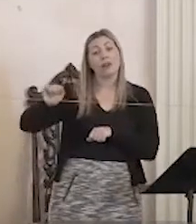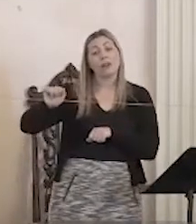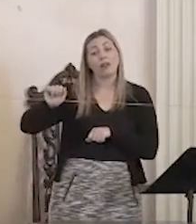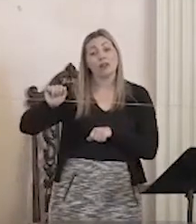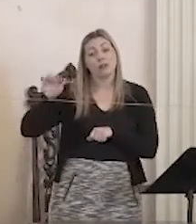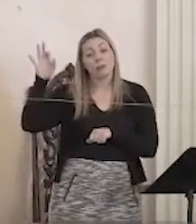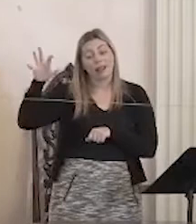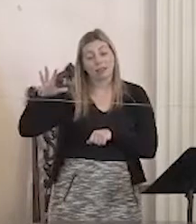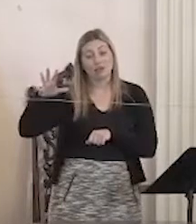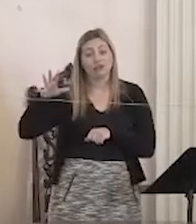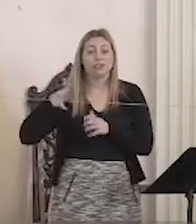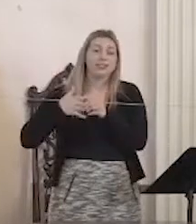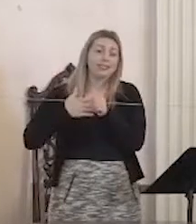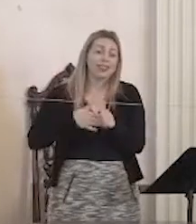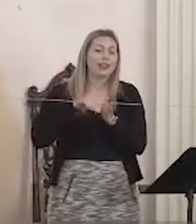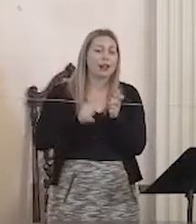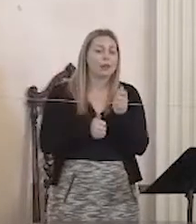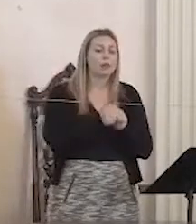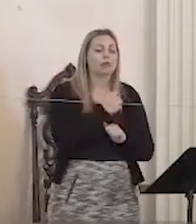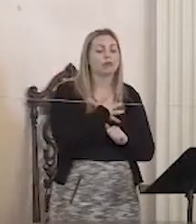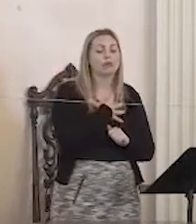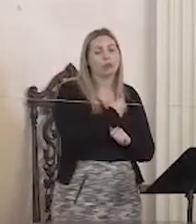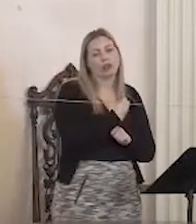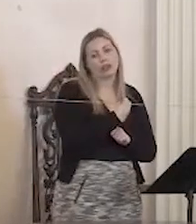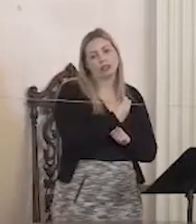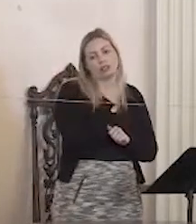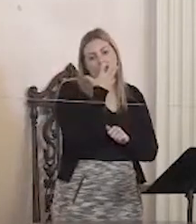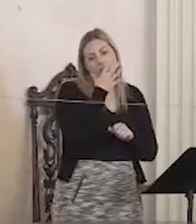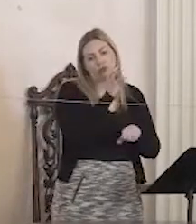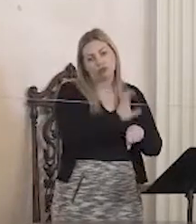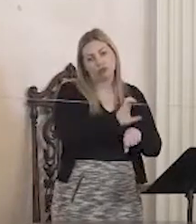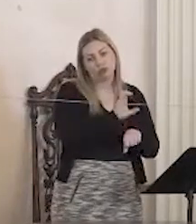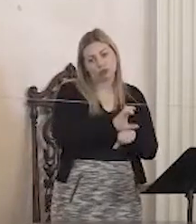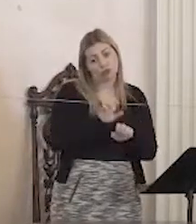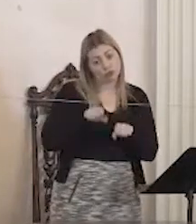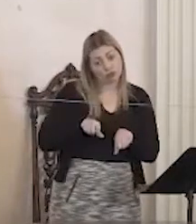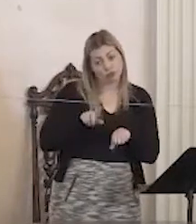pastor lead this mostly white church?